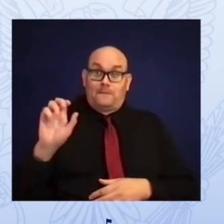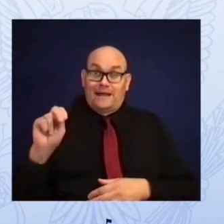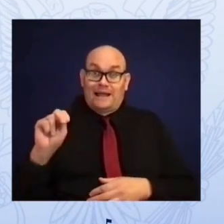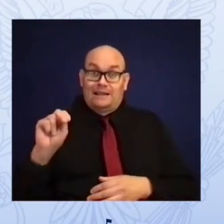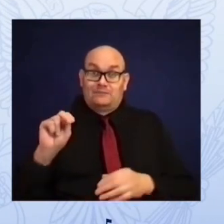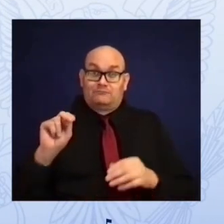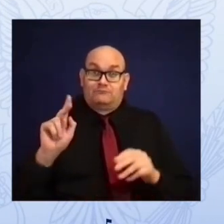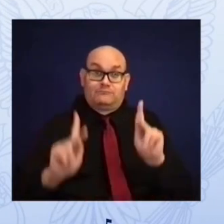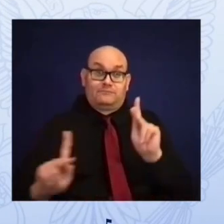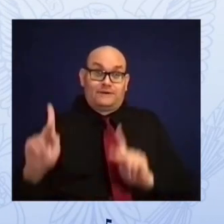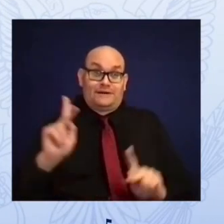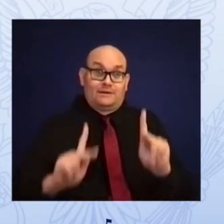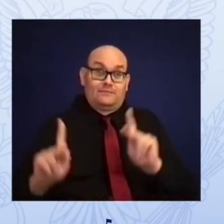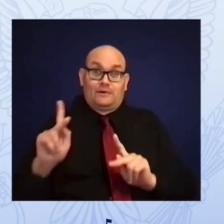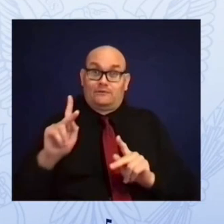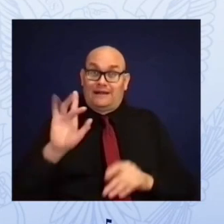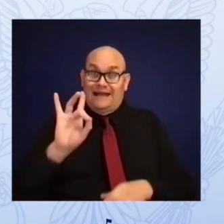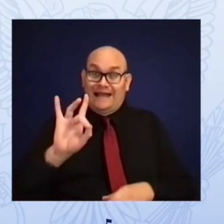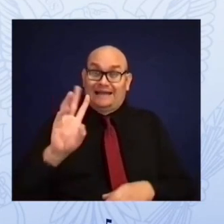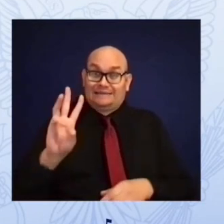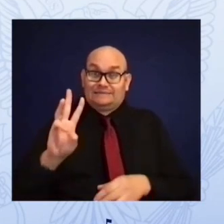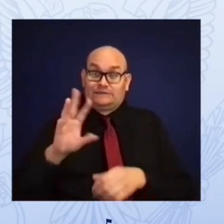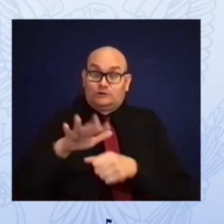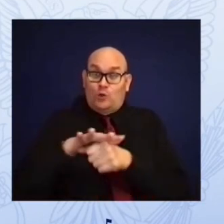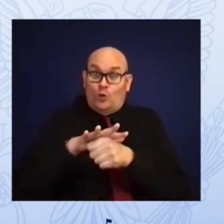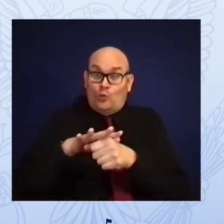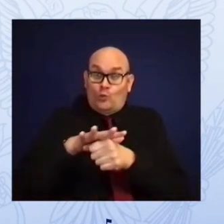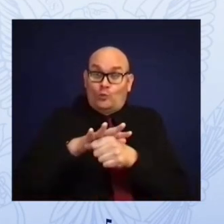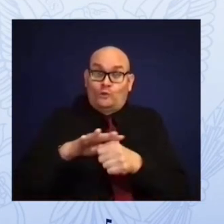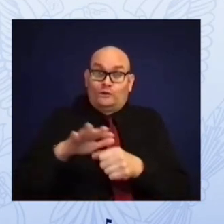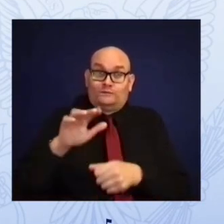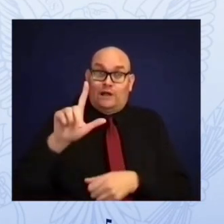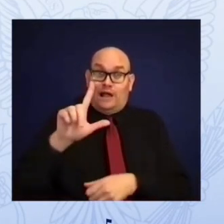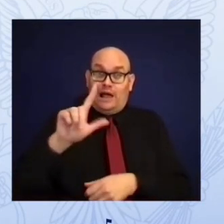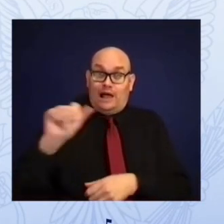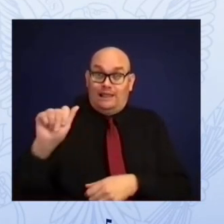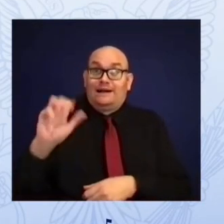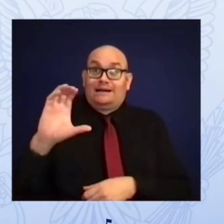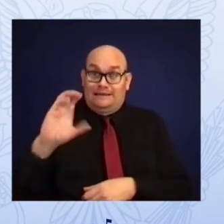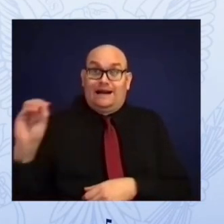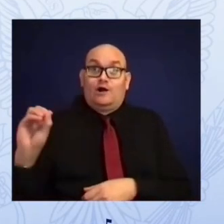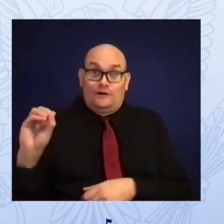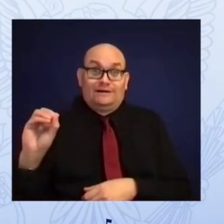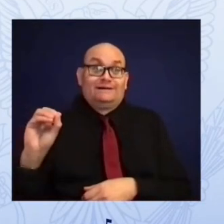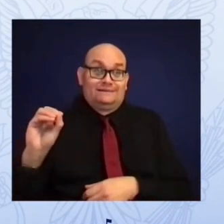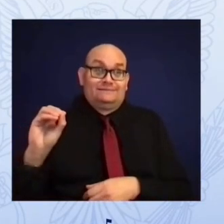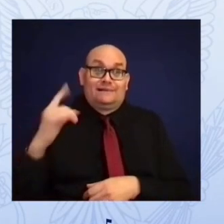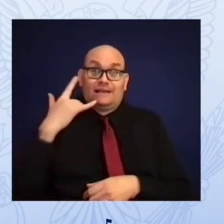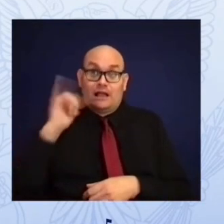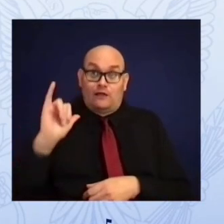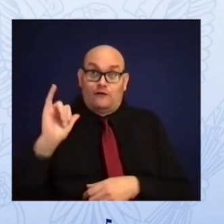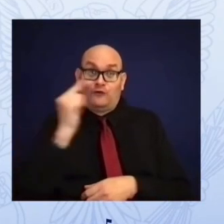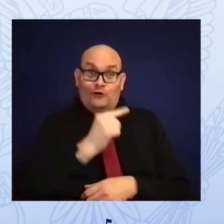Angeles. With a community this big, it can be easy for programs to get lost in the shuffle. But with their mission to break down barriers and